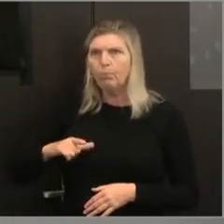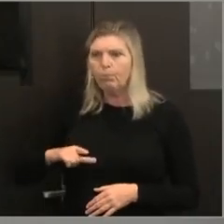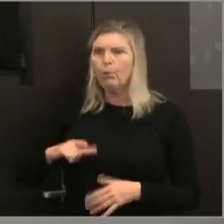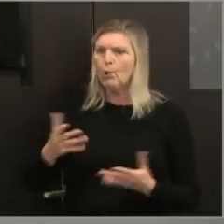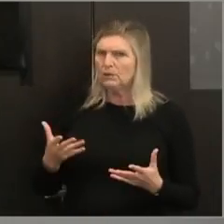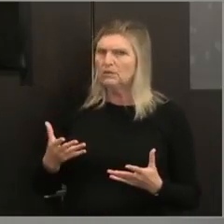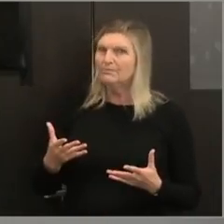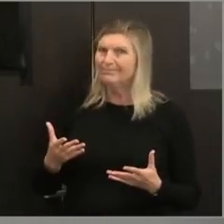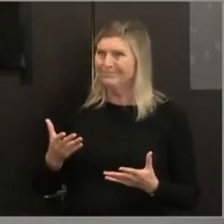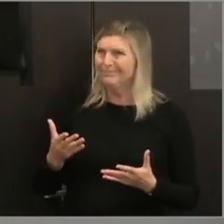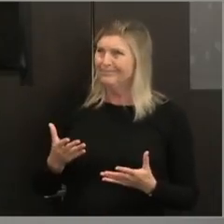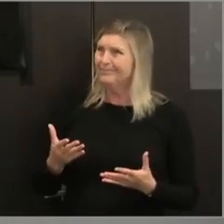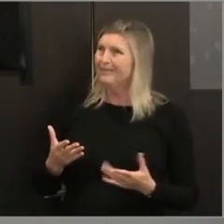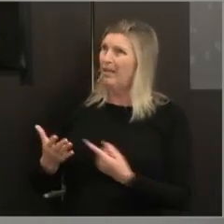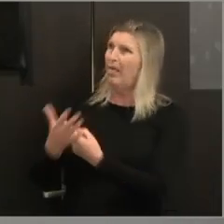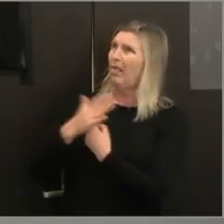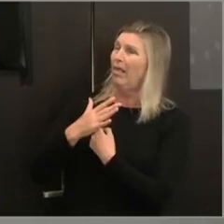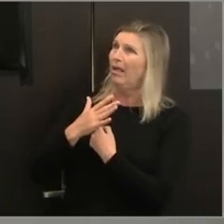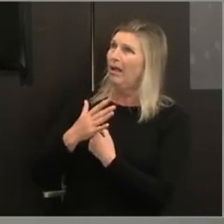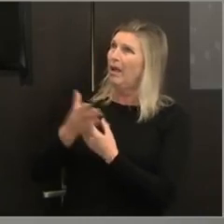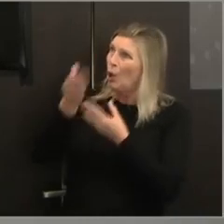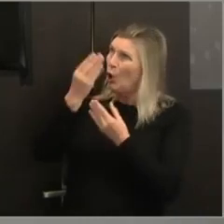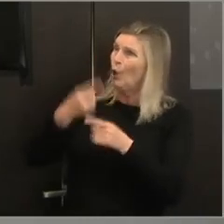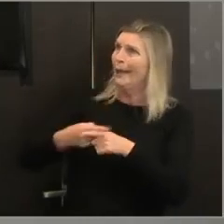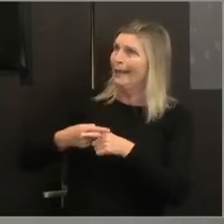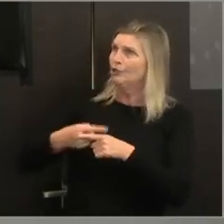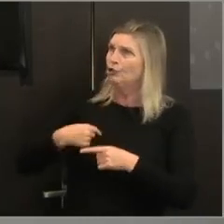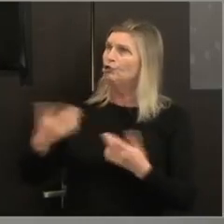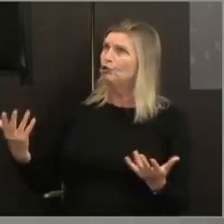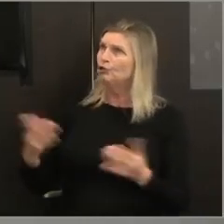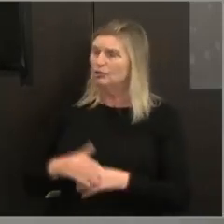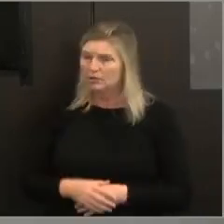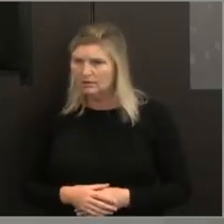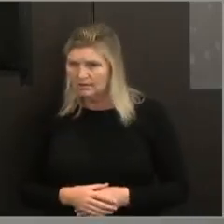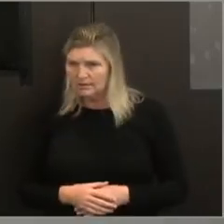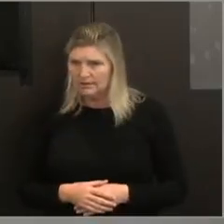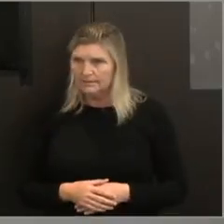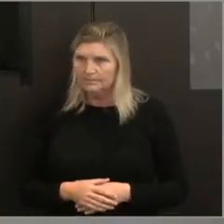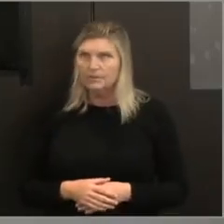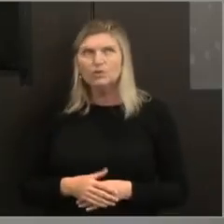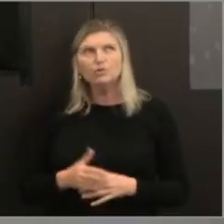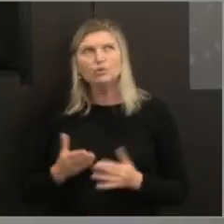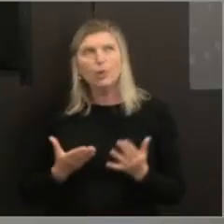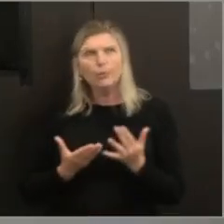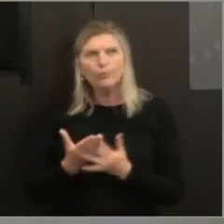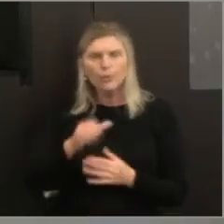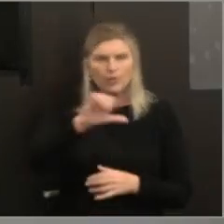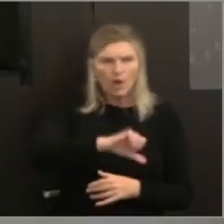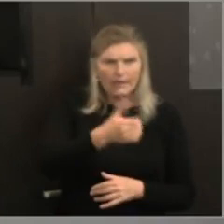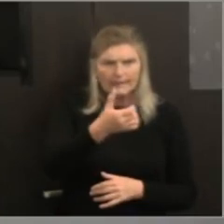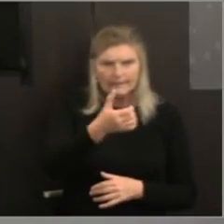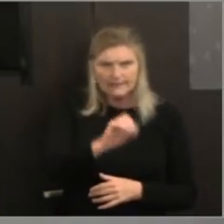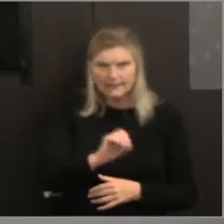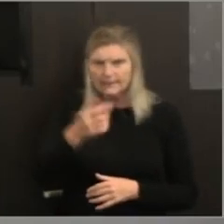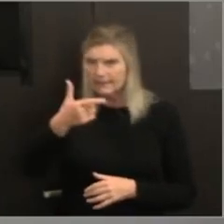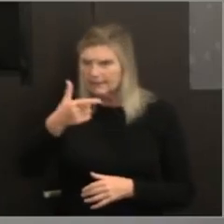pressure was to learn English. And so in the 60s, 70s and 80s, you